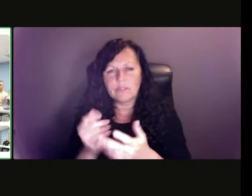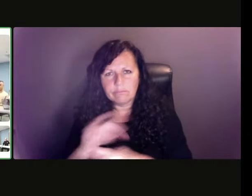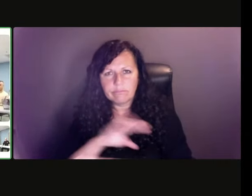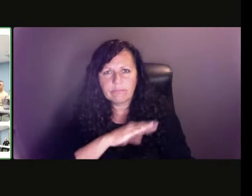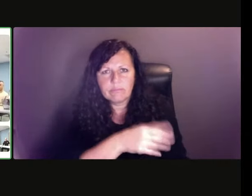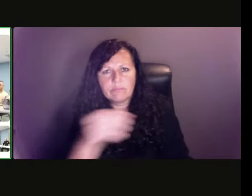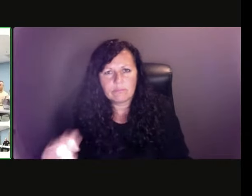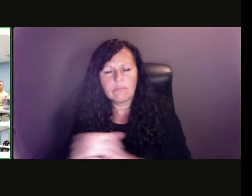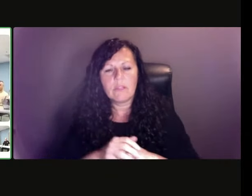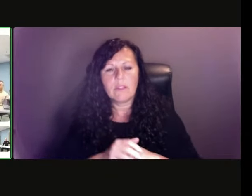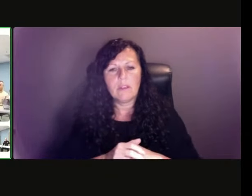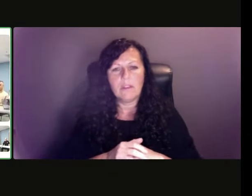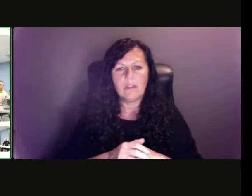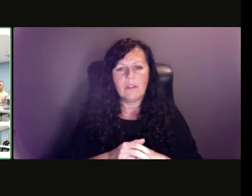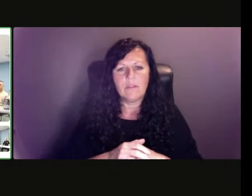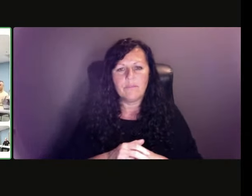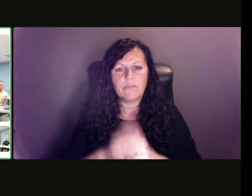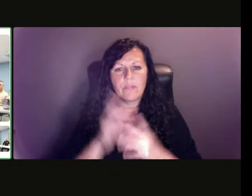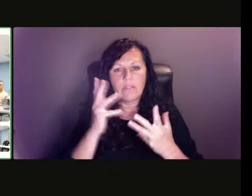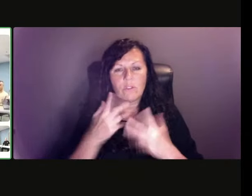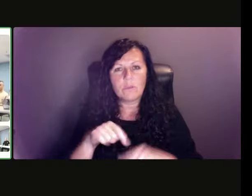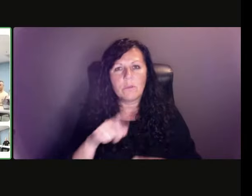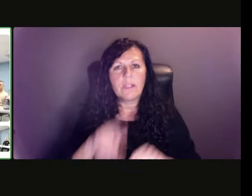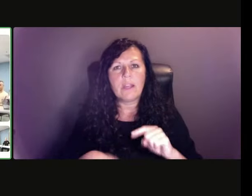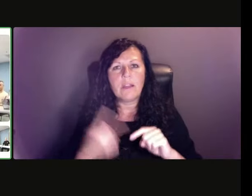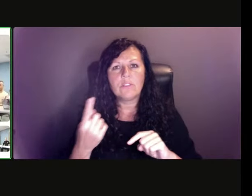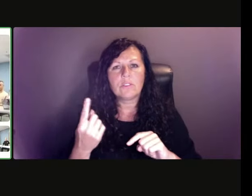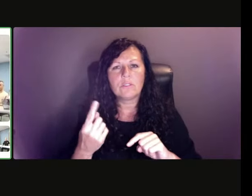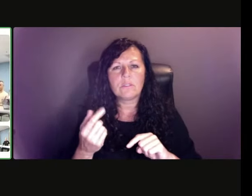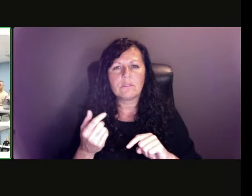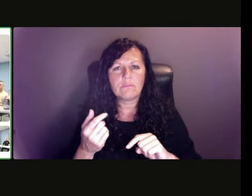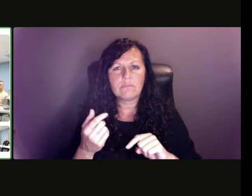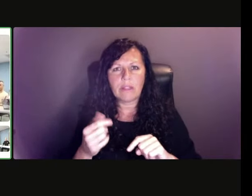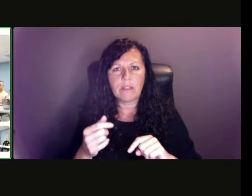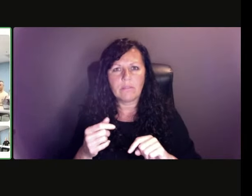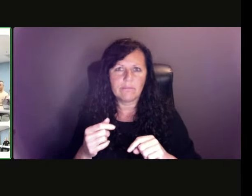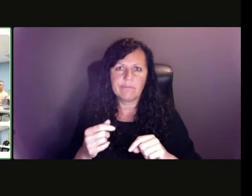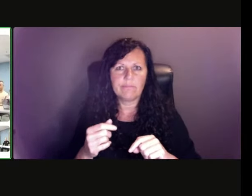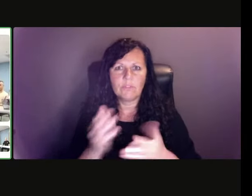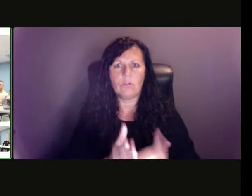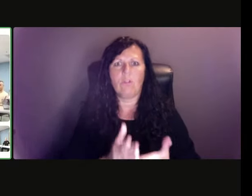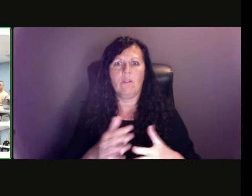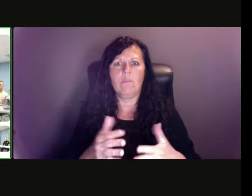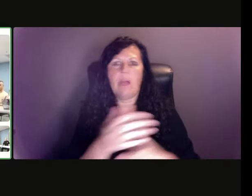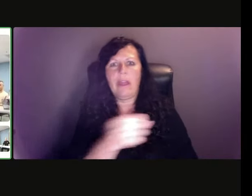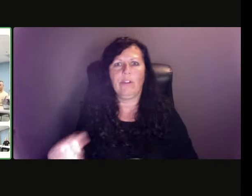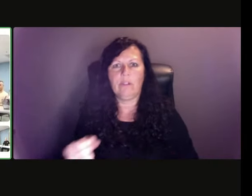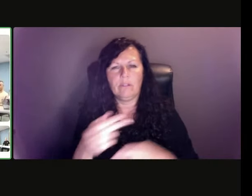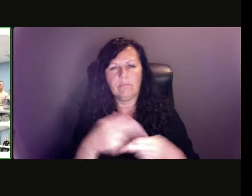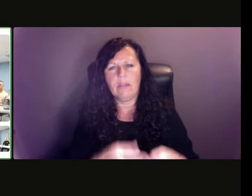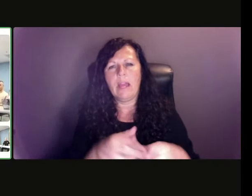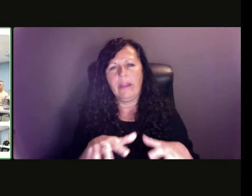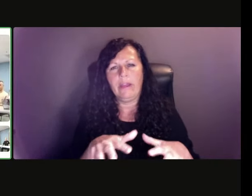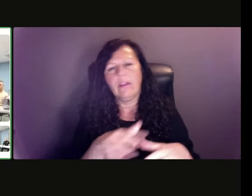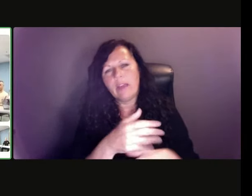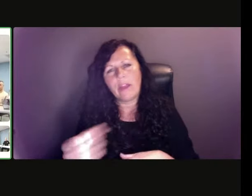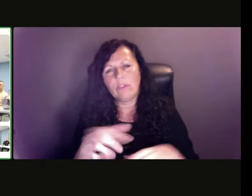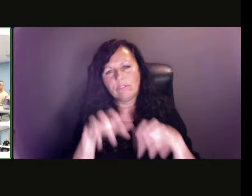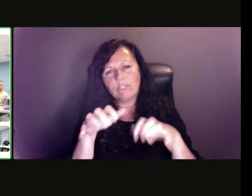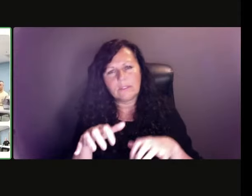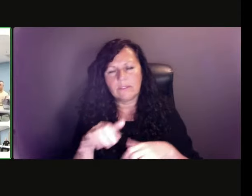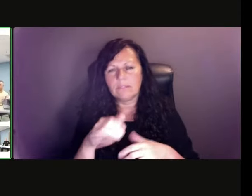Unfortunately, we can't just have a hiring freeze and use that as a tool. Again, it's not